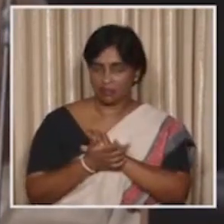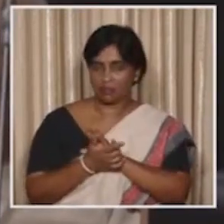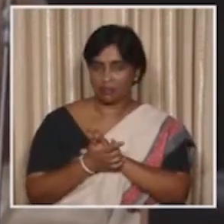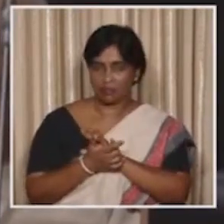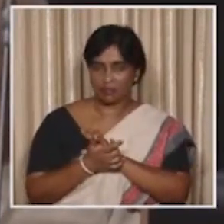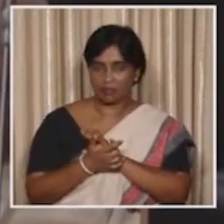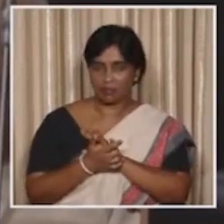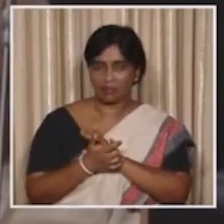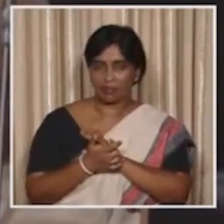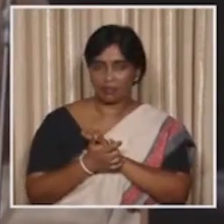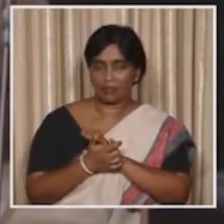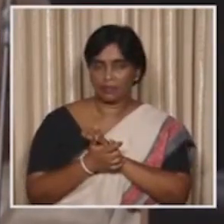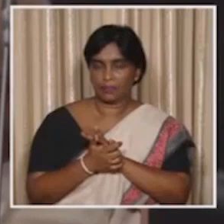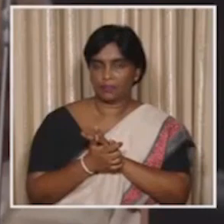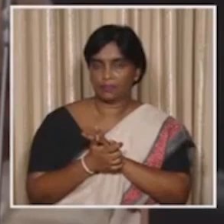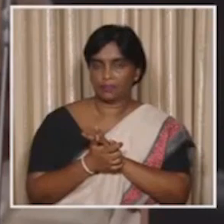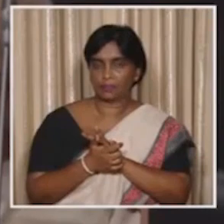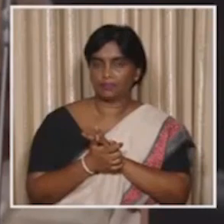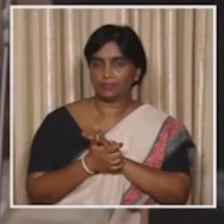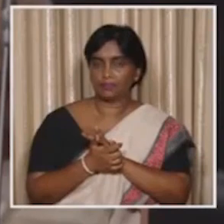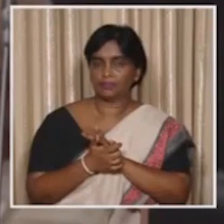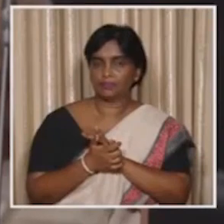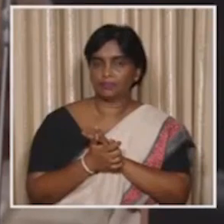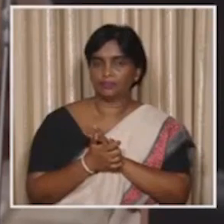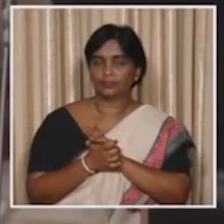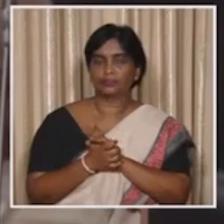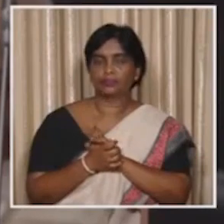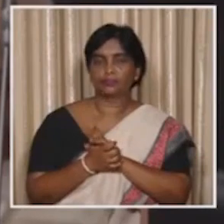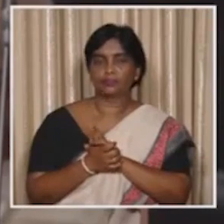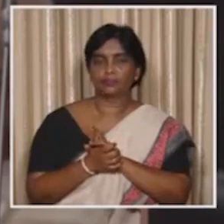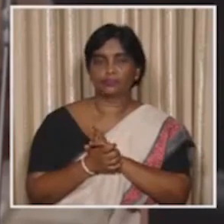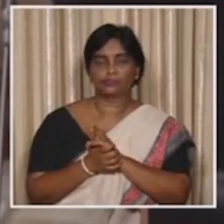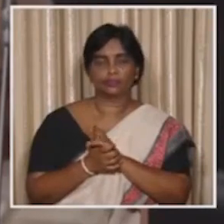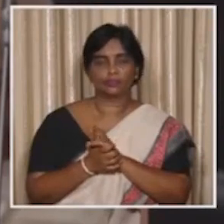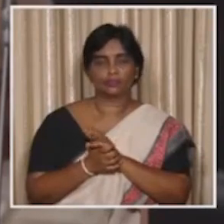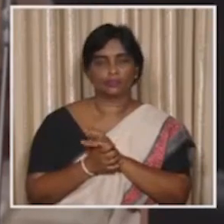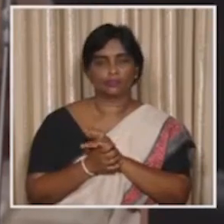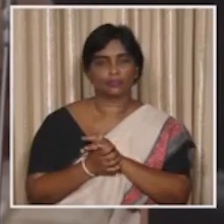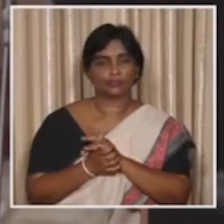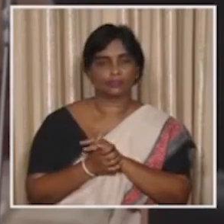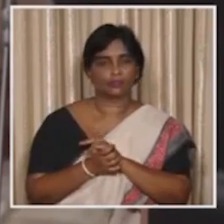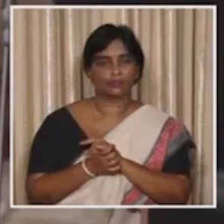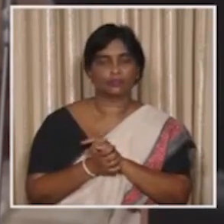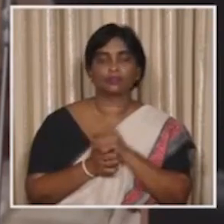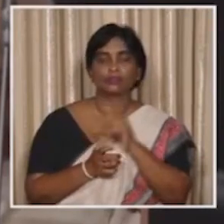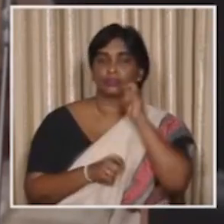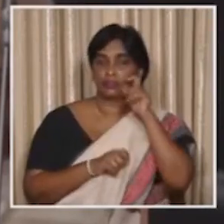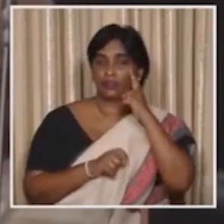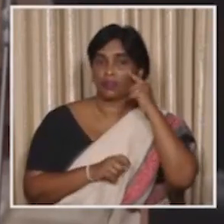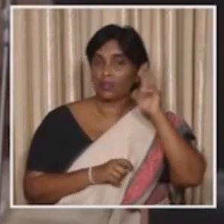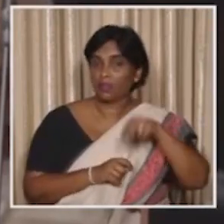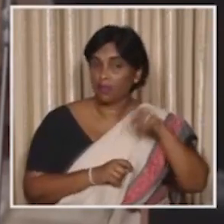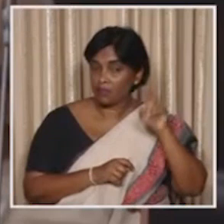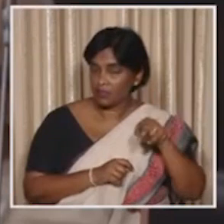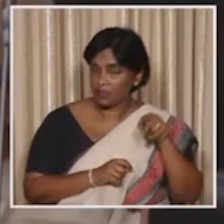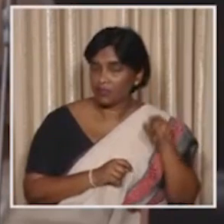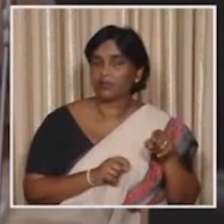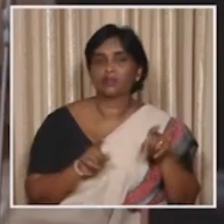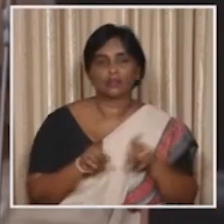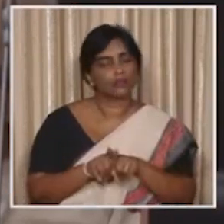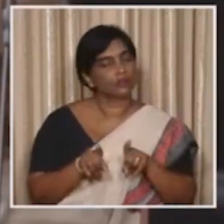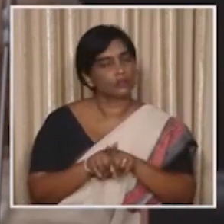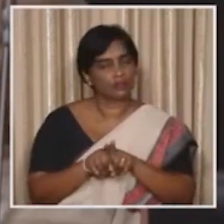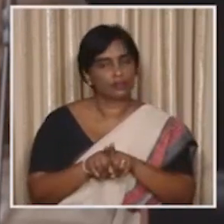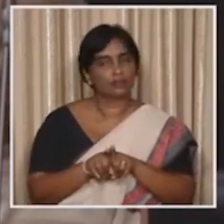higher principle or epitaph unique to their officers. Public trust is an inherent responsibility bestowed on all officers who